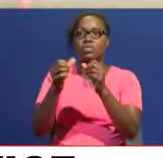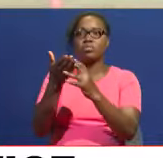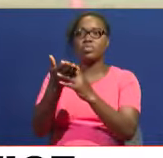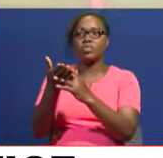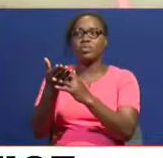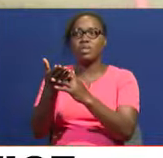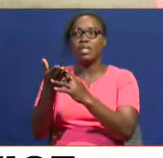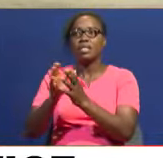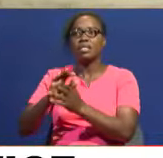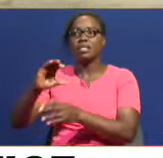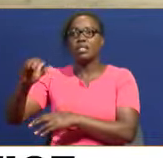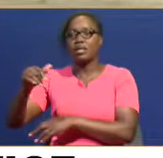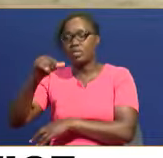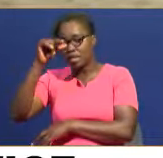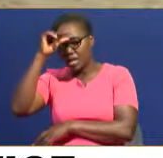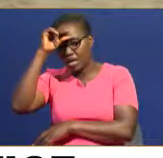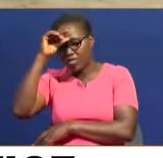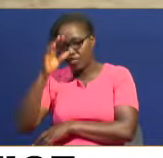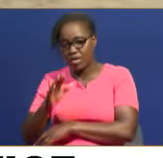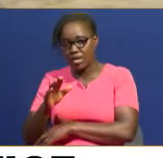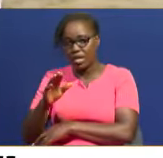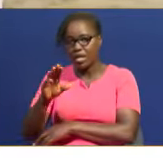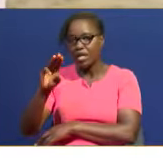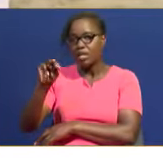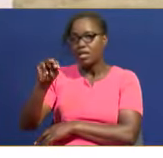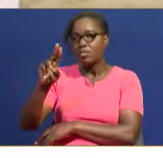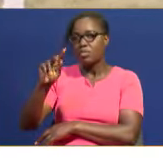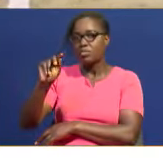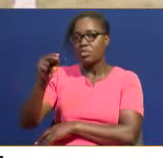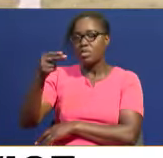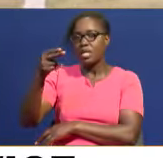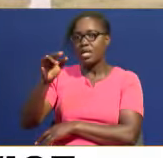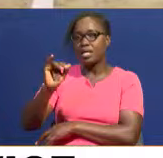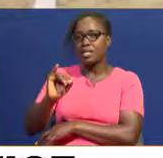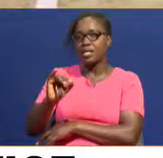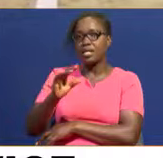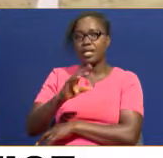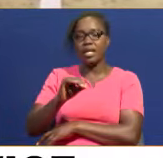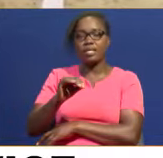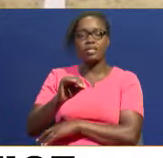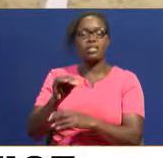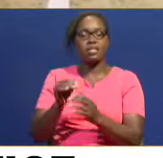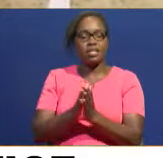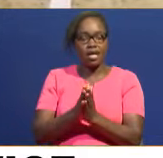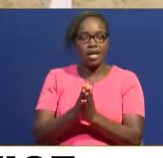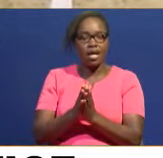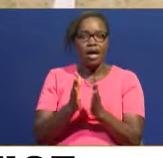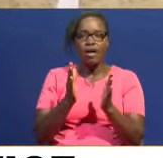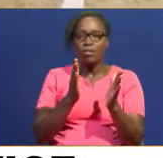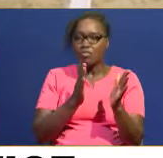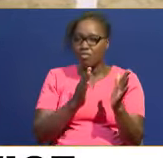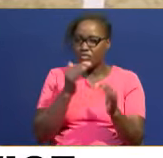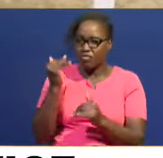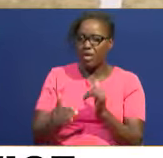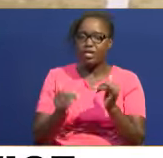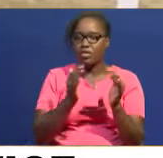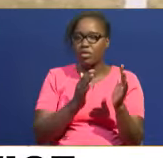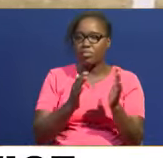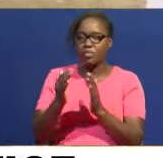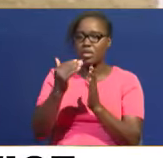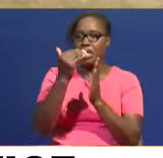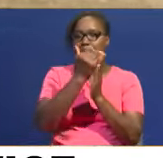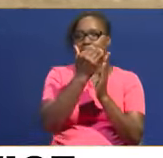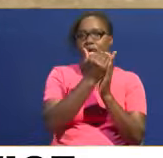the county governor, Governor Mutahi Kahiga, and the security team in Nyeri. Of course, the final preparations as the